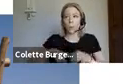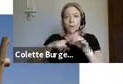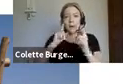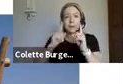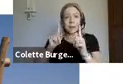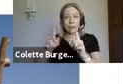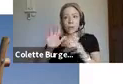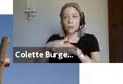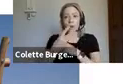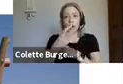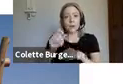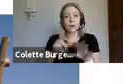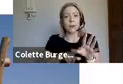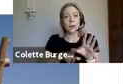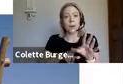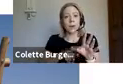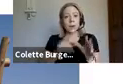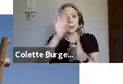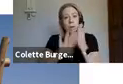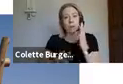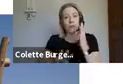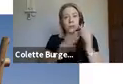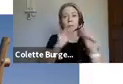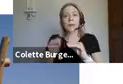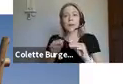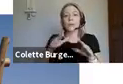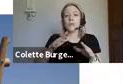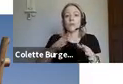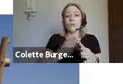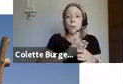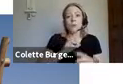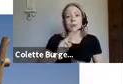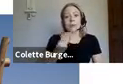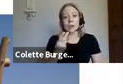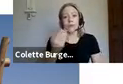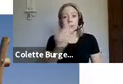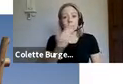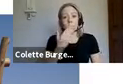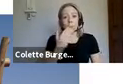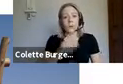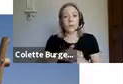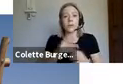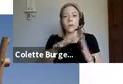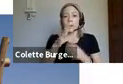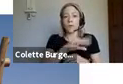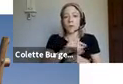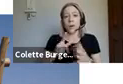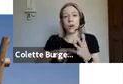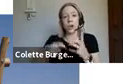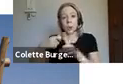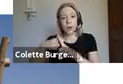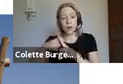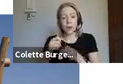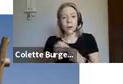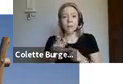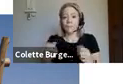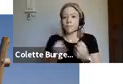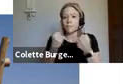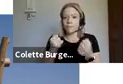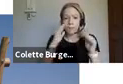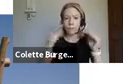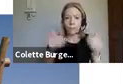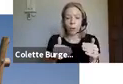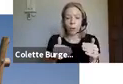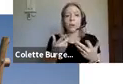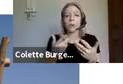experience of teaching in primary and secondary schools in Africa and the UK, with a strong focus on supporting marginalised